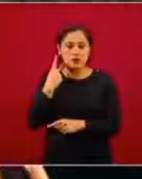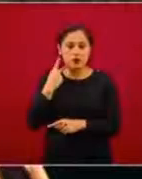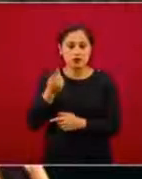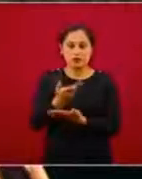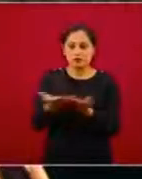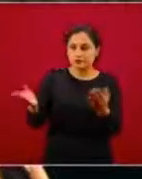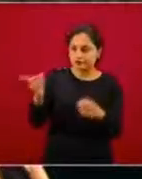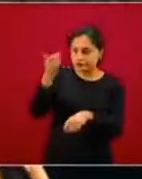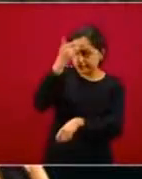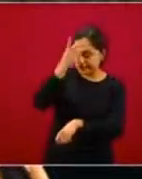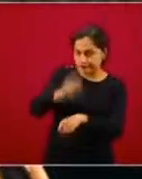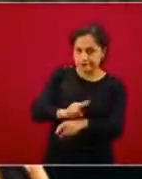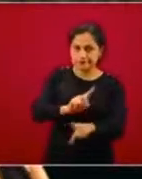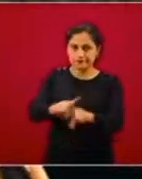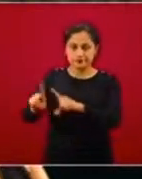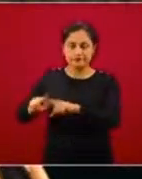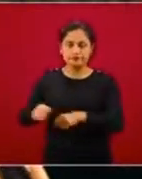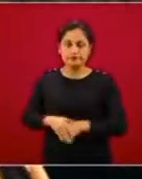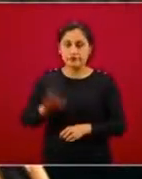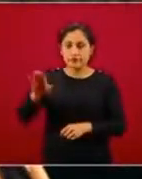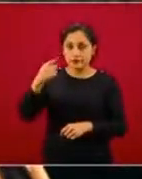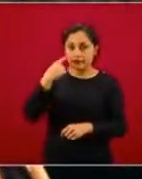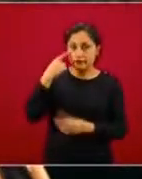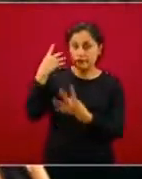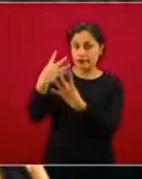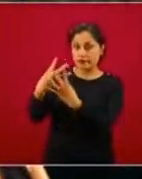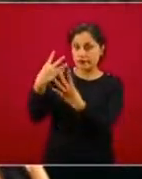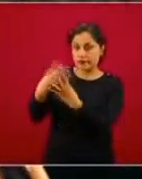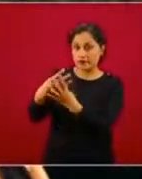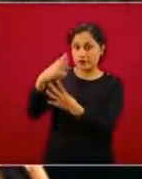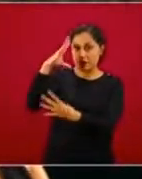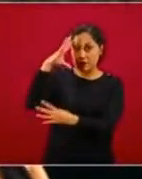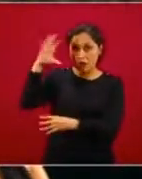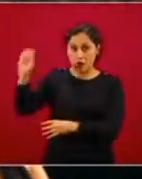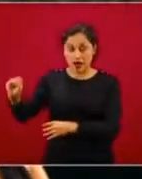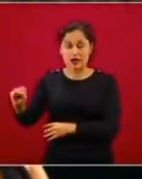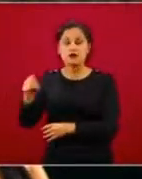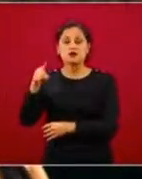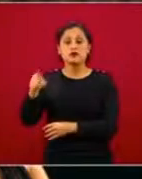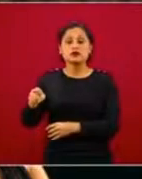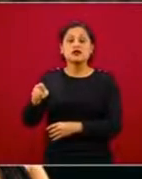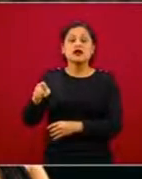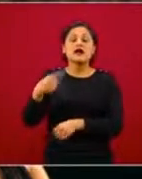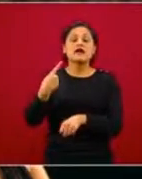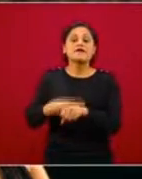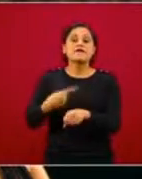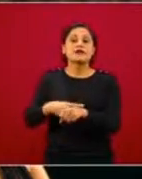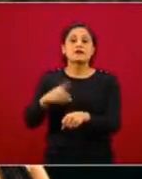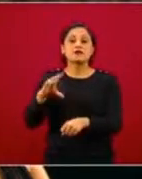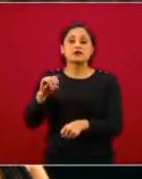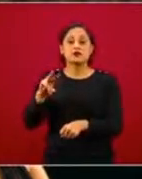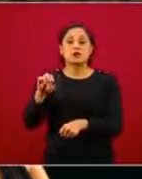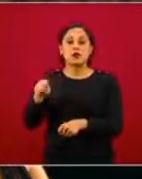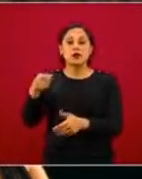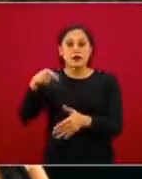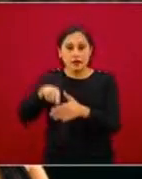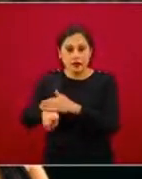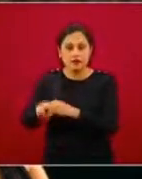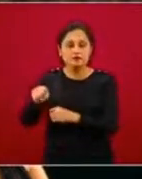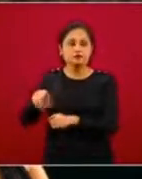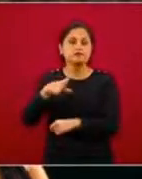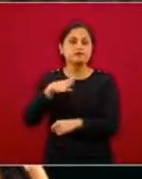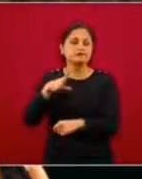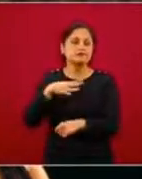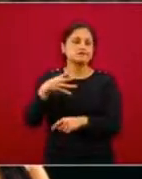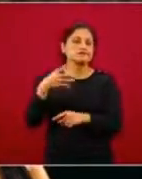Noticias. Hello to all of you. In terms of Morelos, there are many people who are sick with COVID, and there isn't